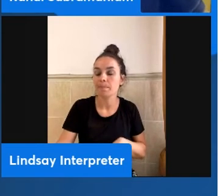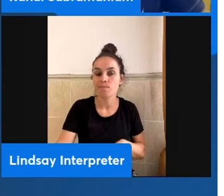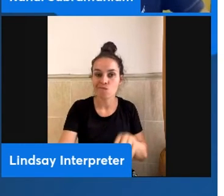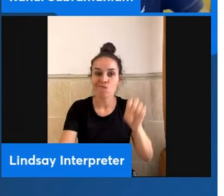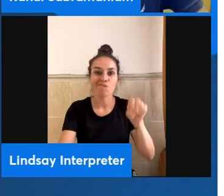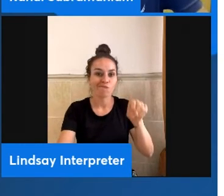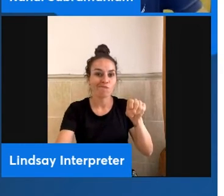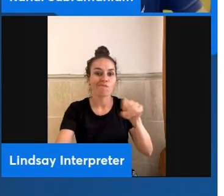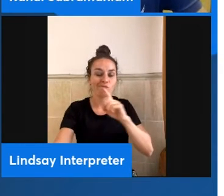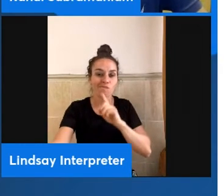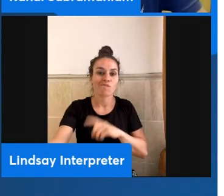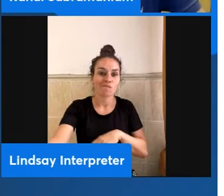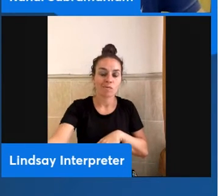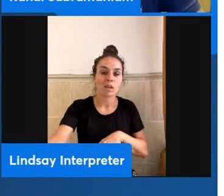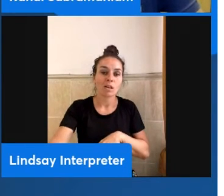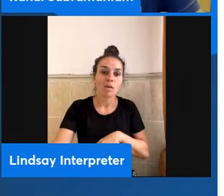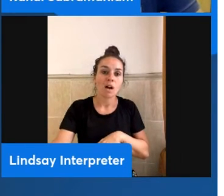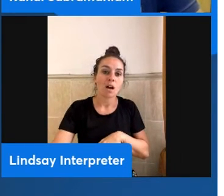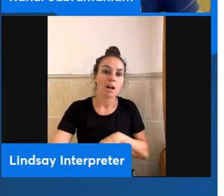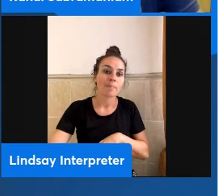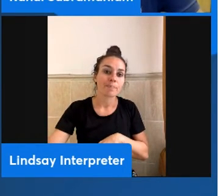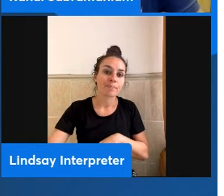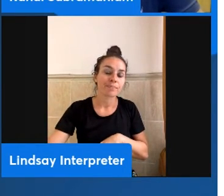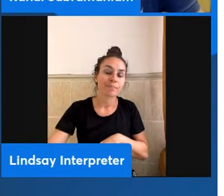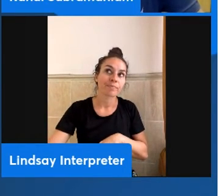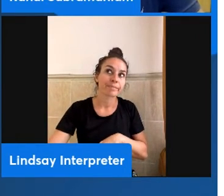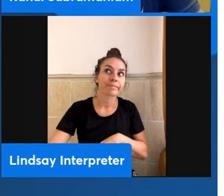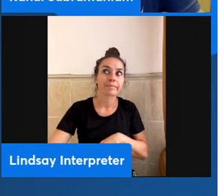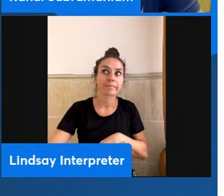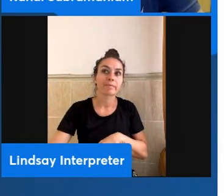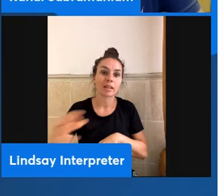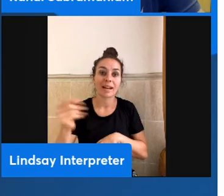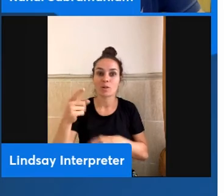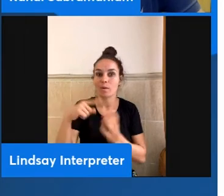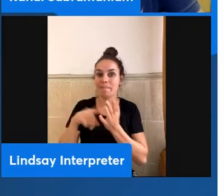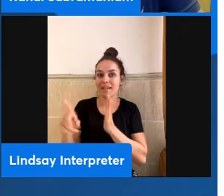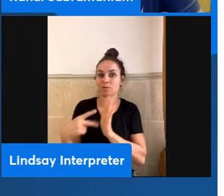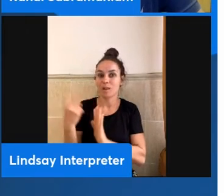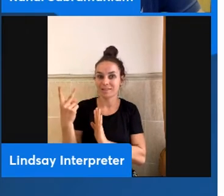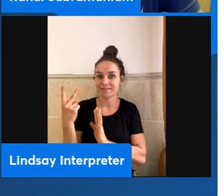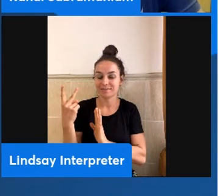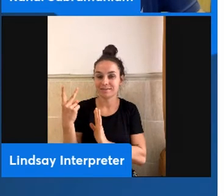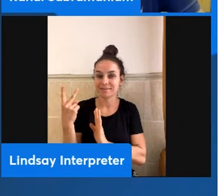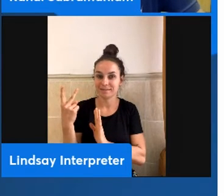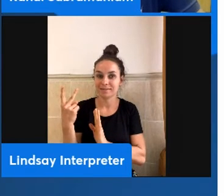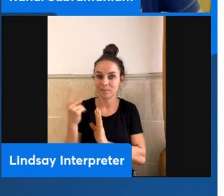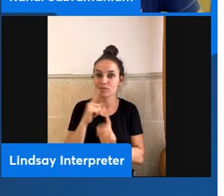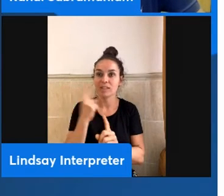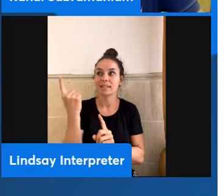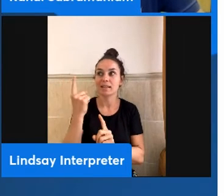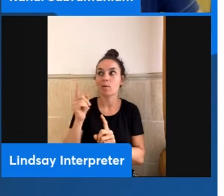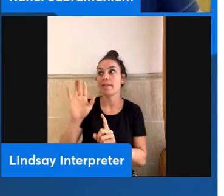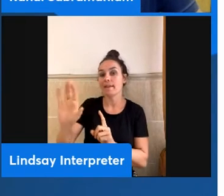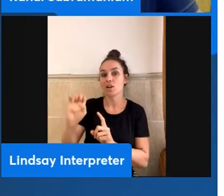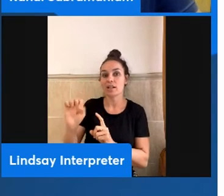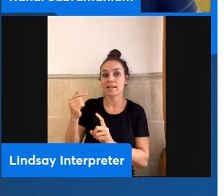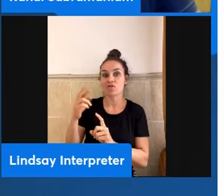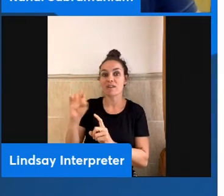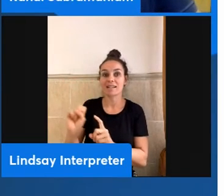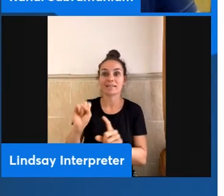Yeah, absolutely. And that's really, and plus you're paying it twice, right? Because someone's egress is another person's